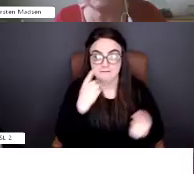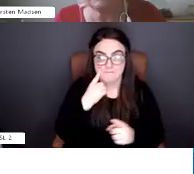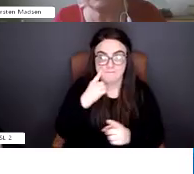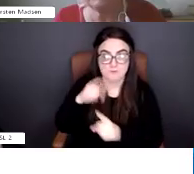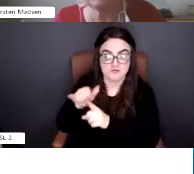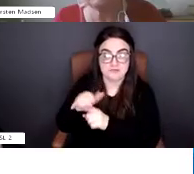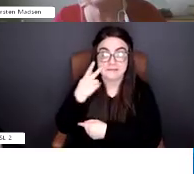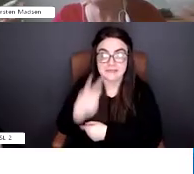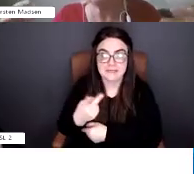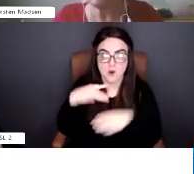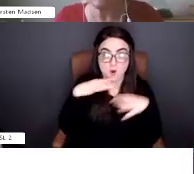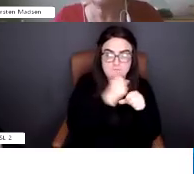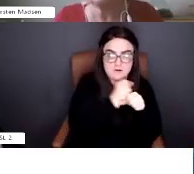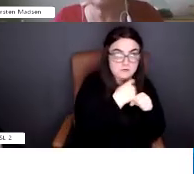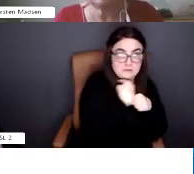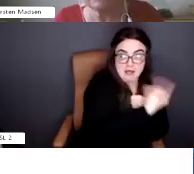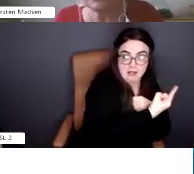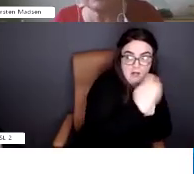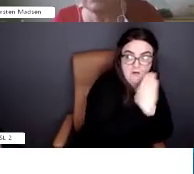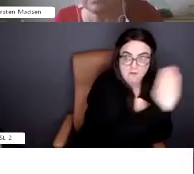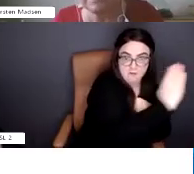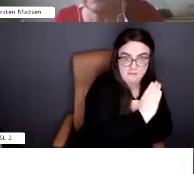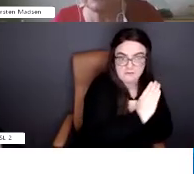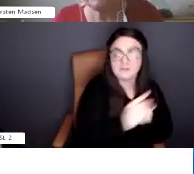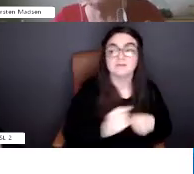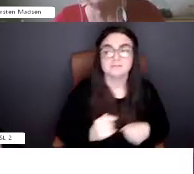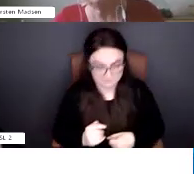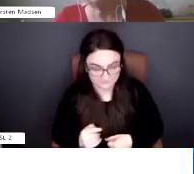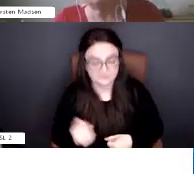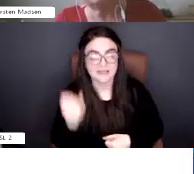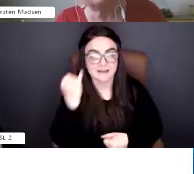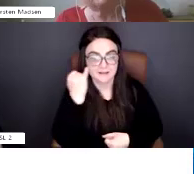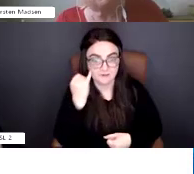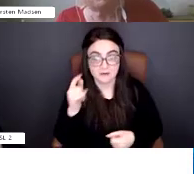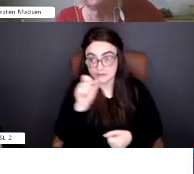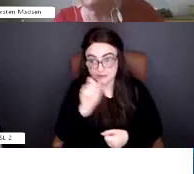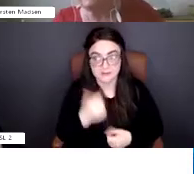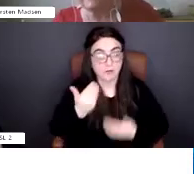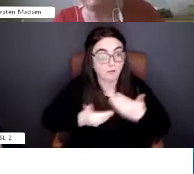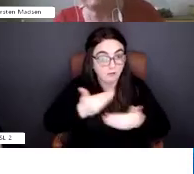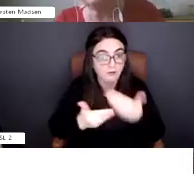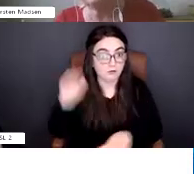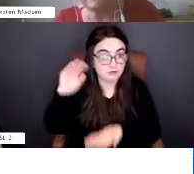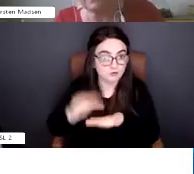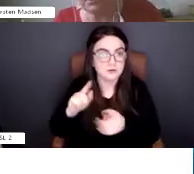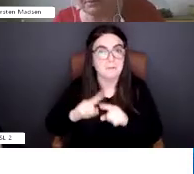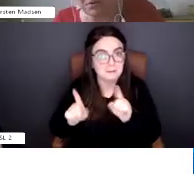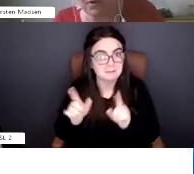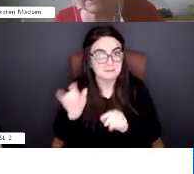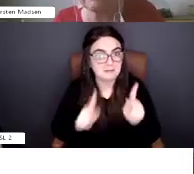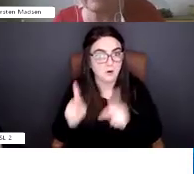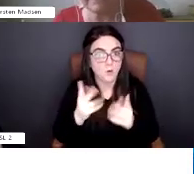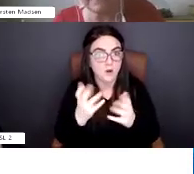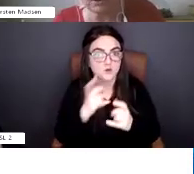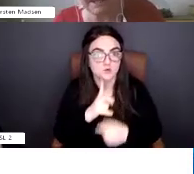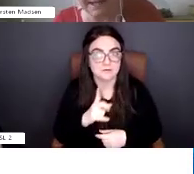on anti-bullying projects, there's going to be reductions in bullying, but there also people wanted to have avenues that they could report